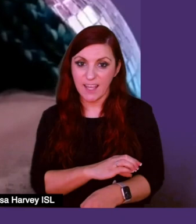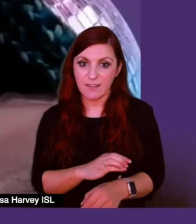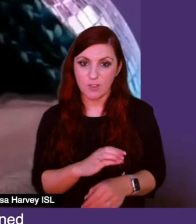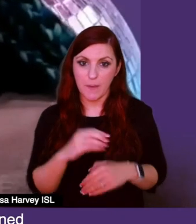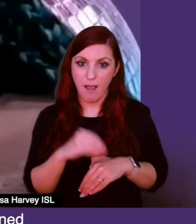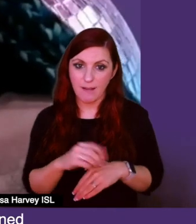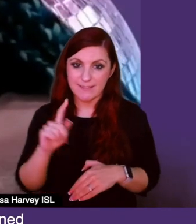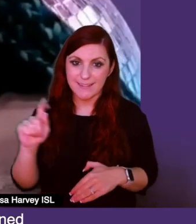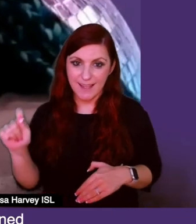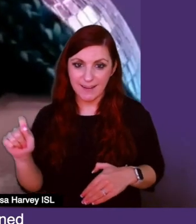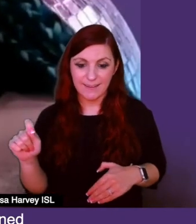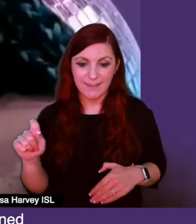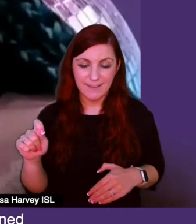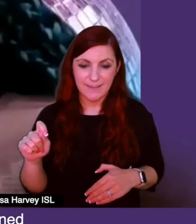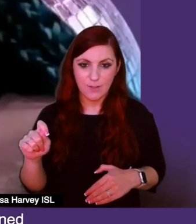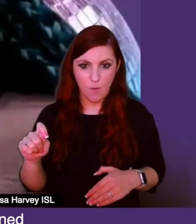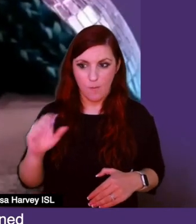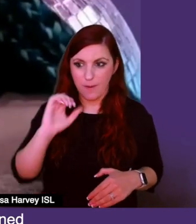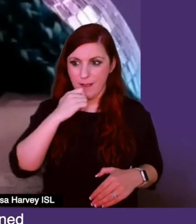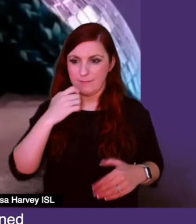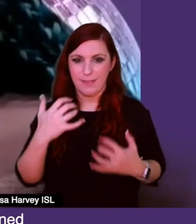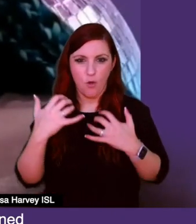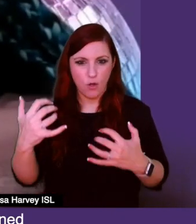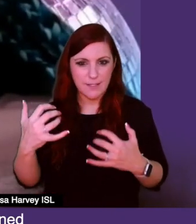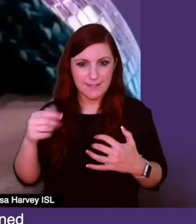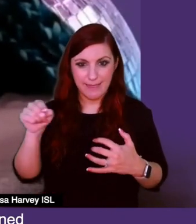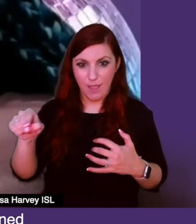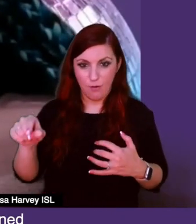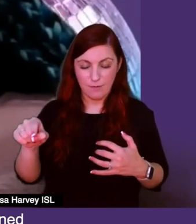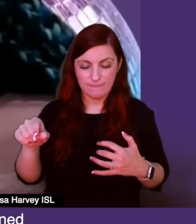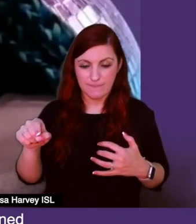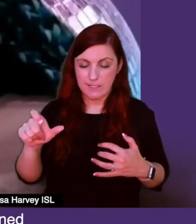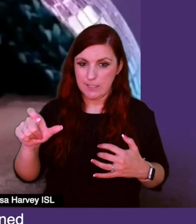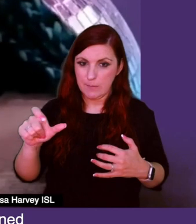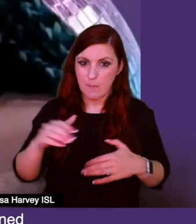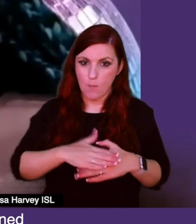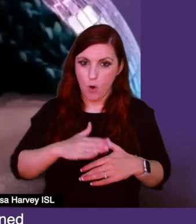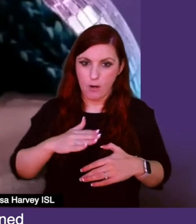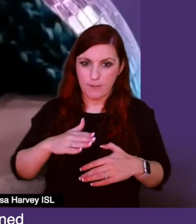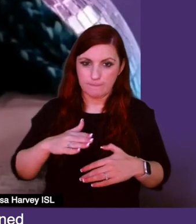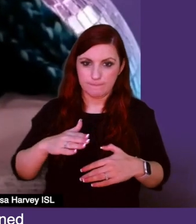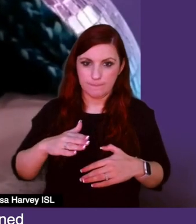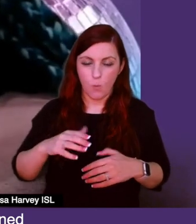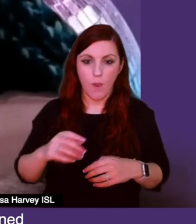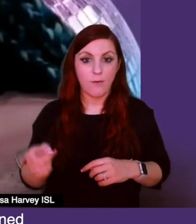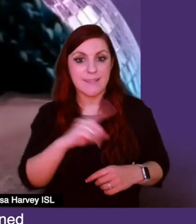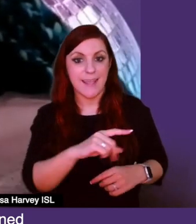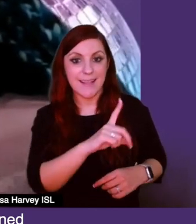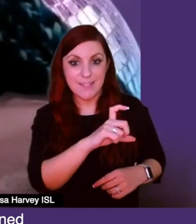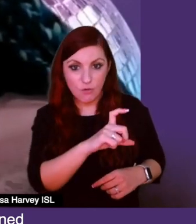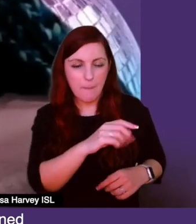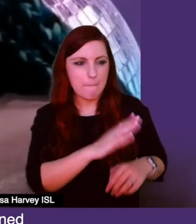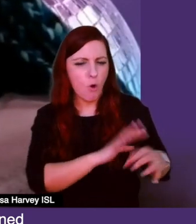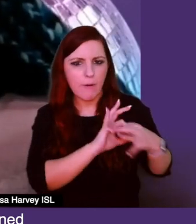think. On Instagram, I feel like your audience is a lot more related to your personality,